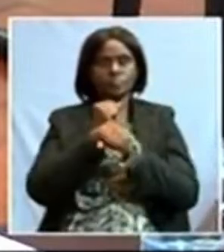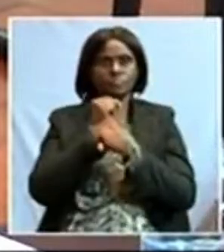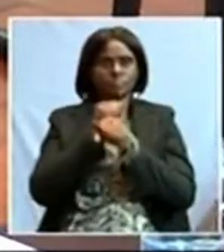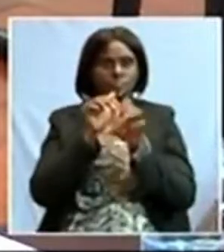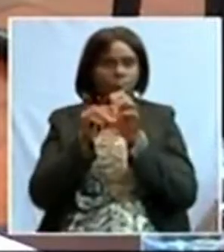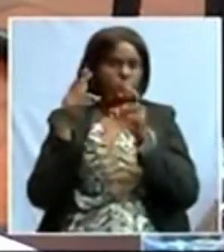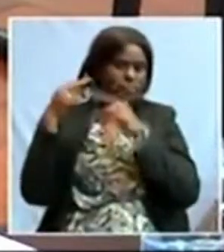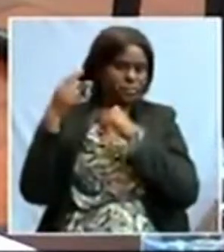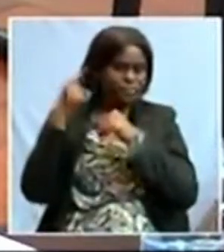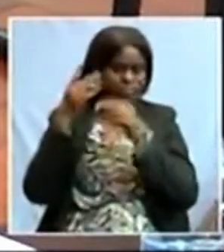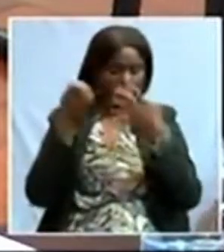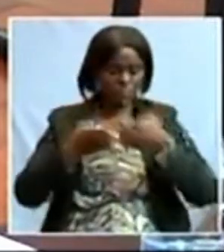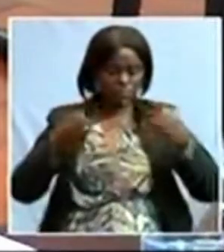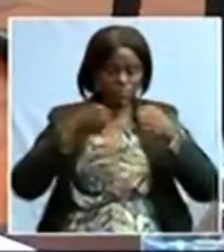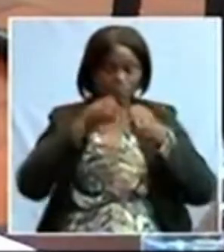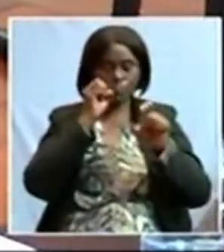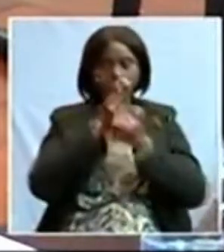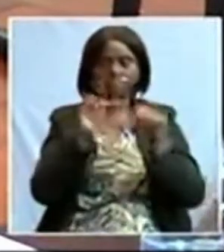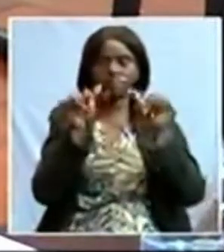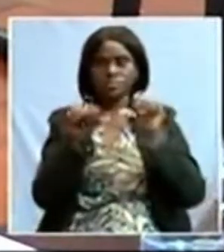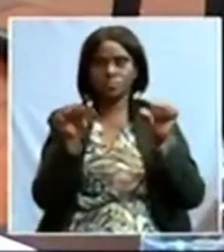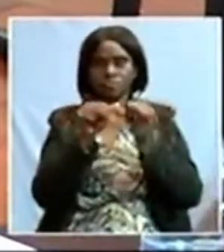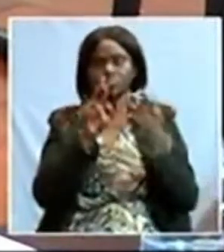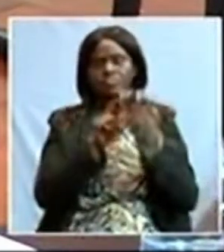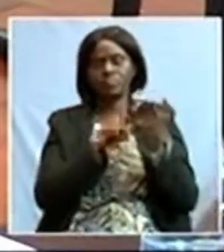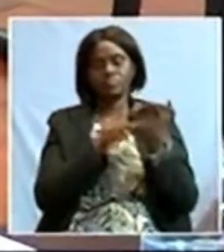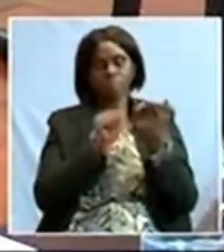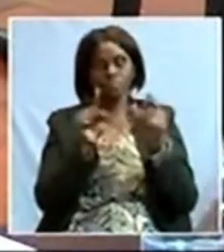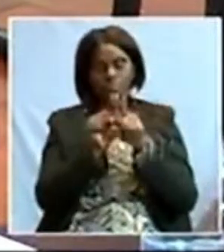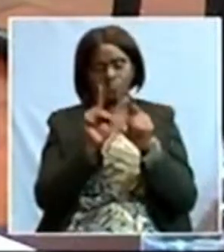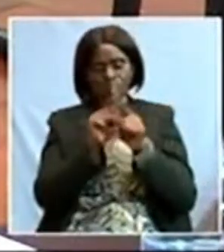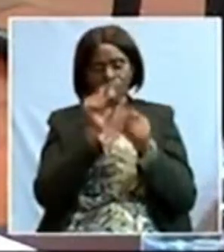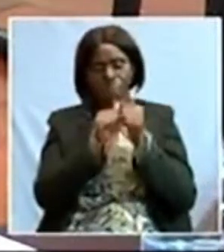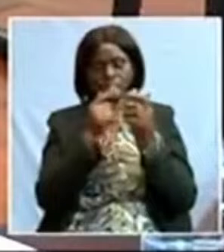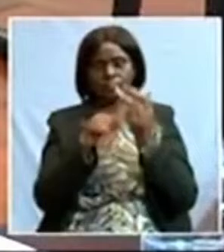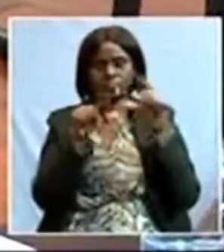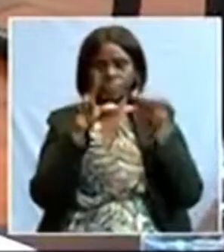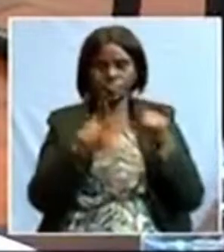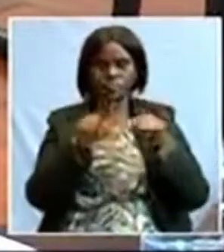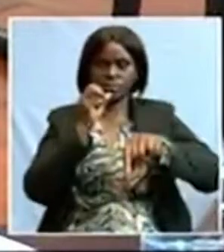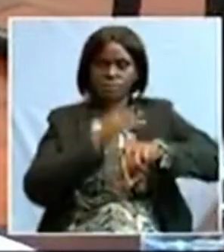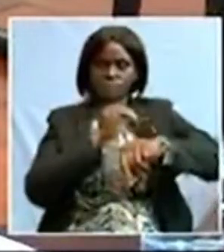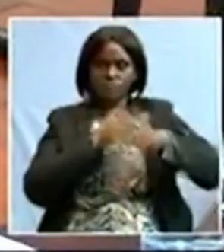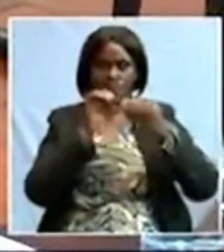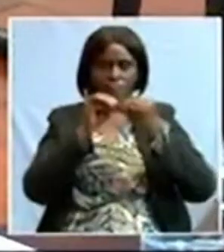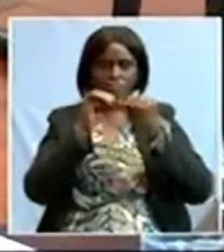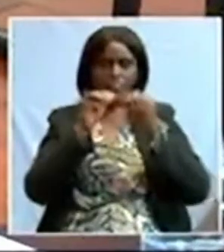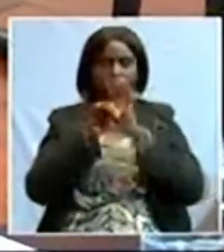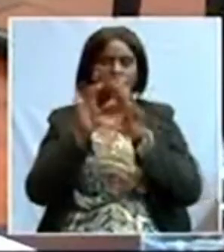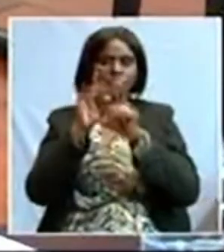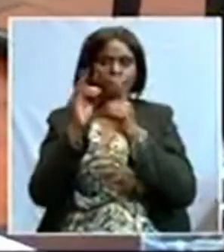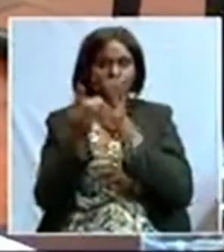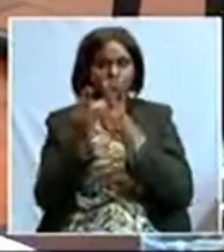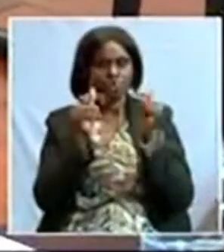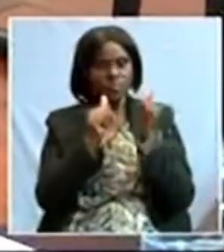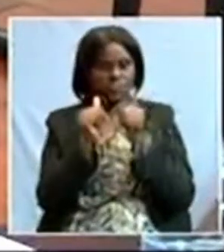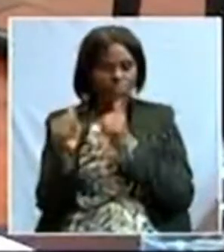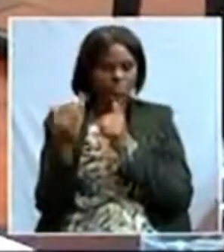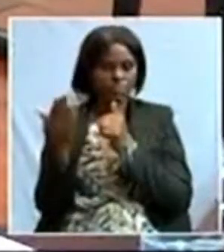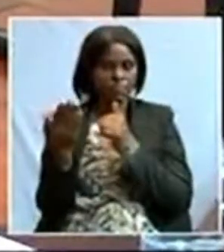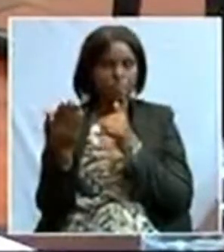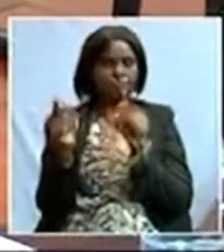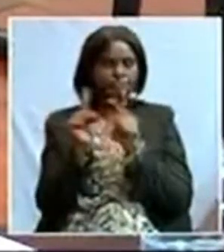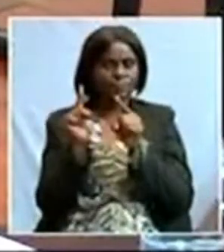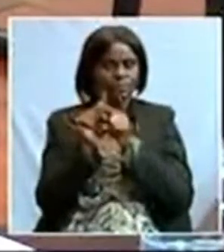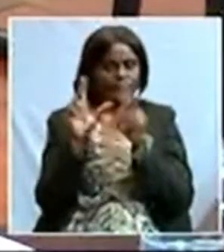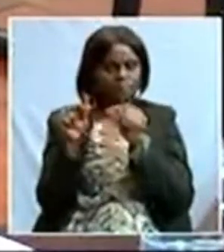the review of environmental impact assessment reports. This was due to low investments in the district. Action taken.